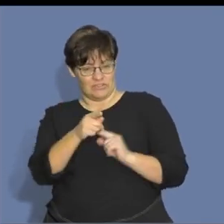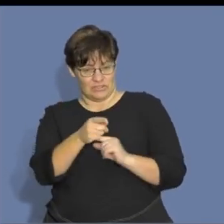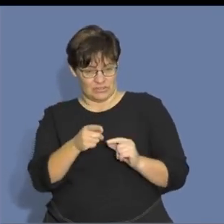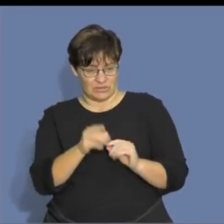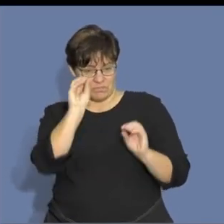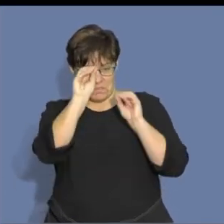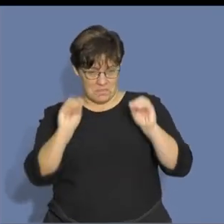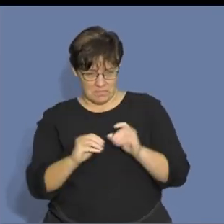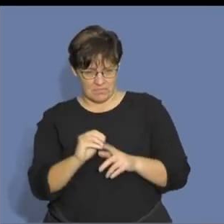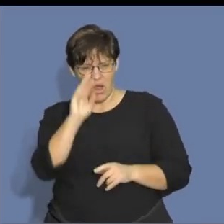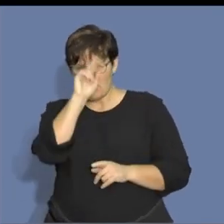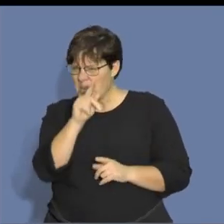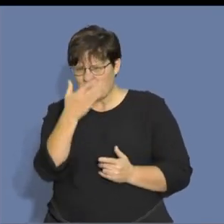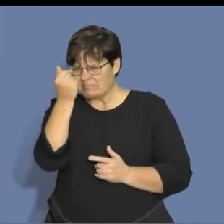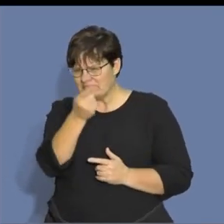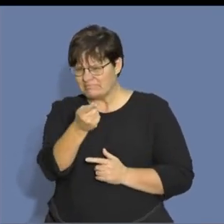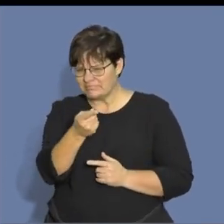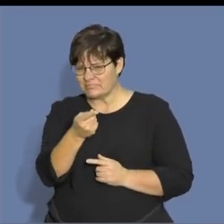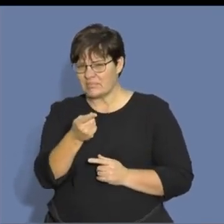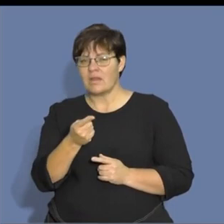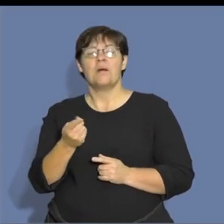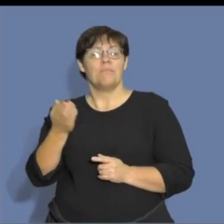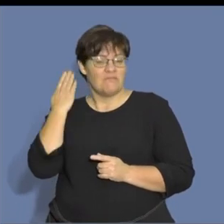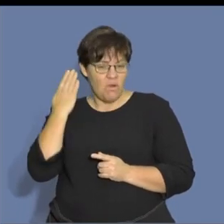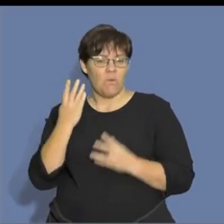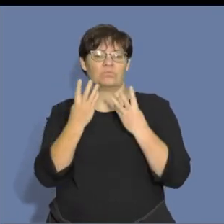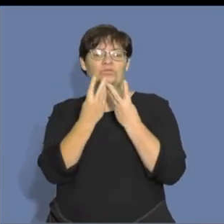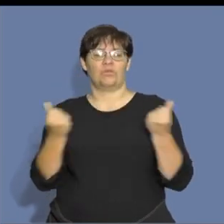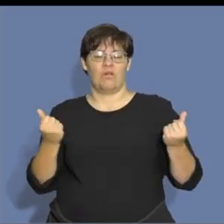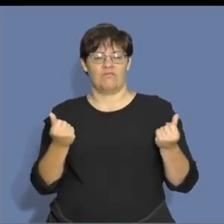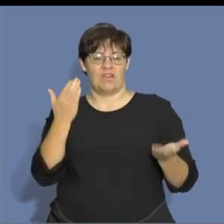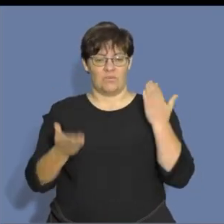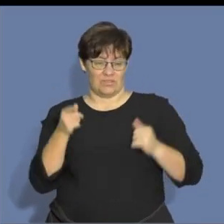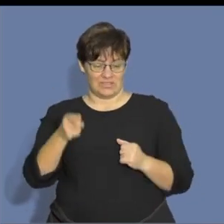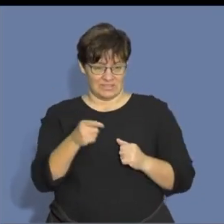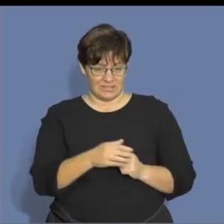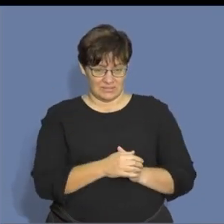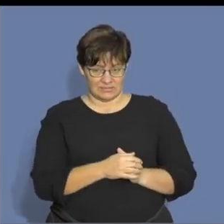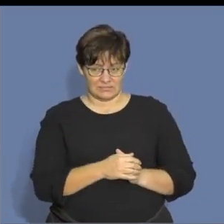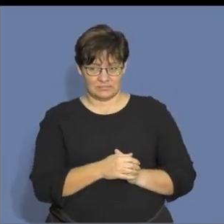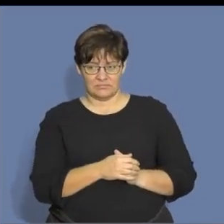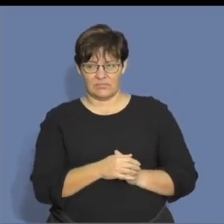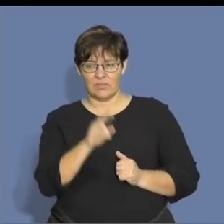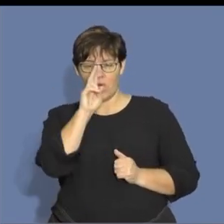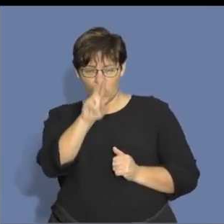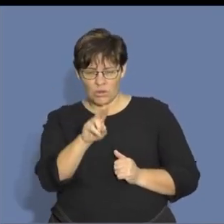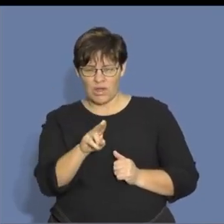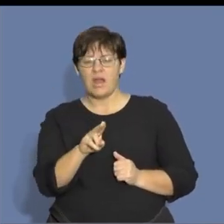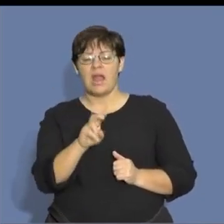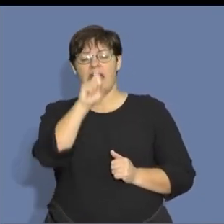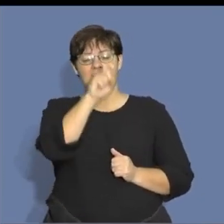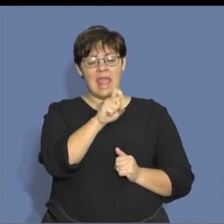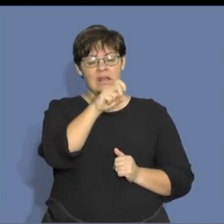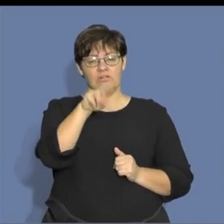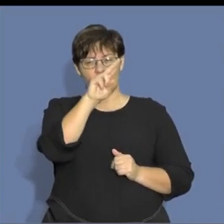don't know if you guys remember this, but this was a way that we used to solve equations, right? So if I look at this equation, X squared